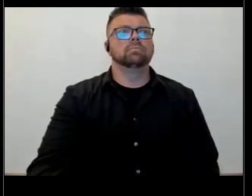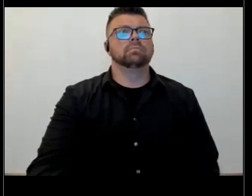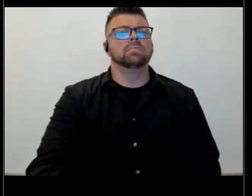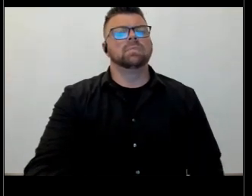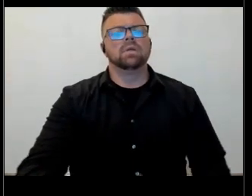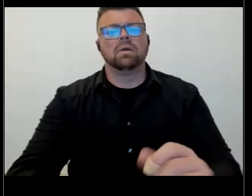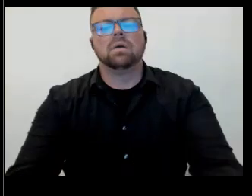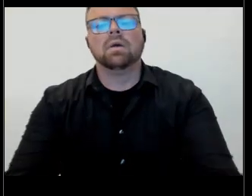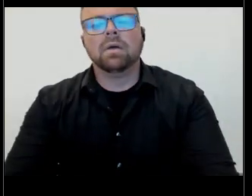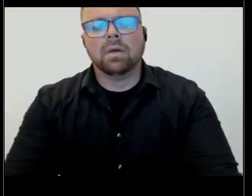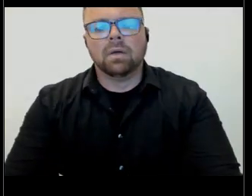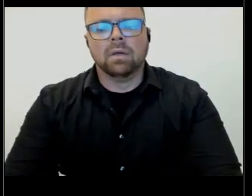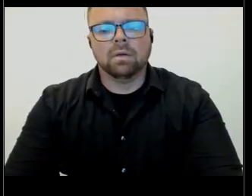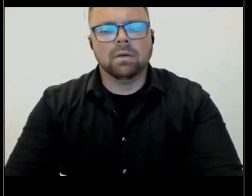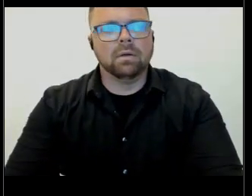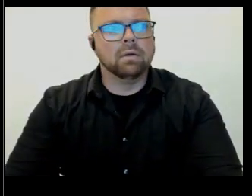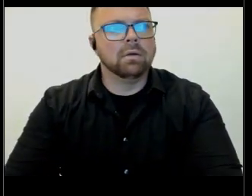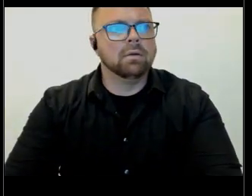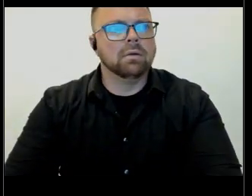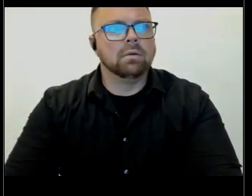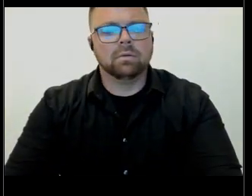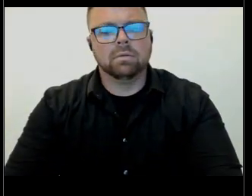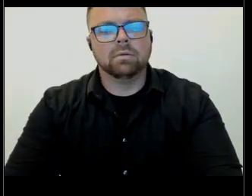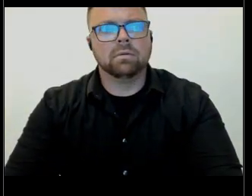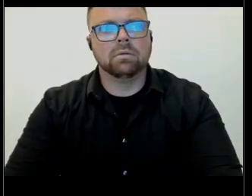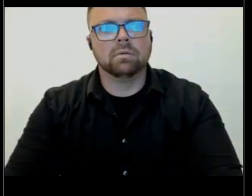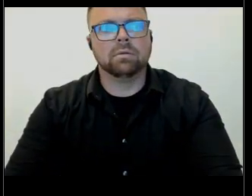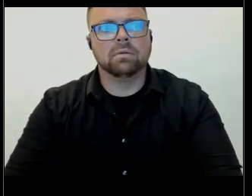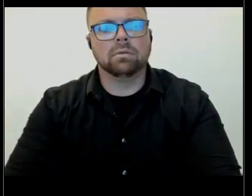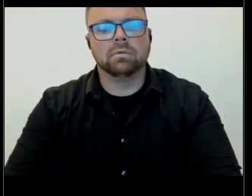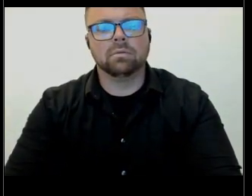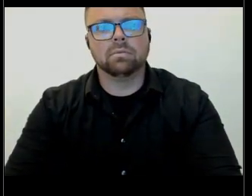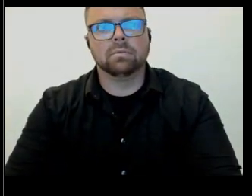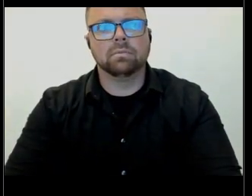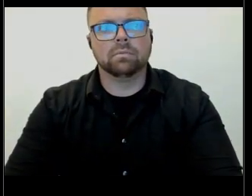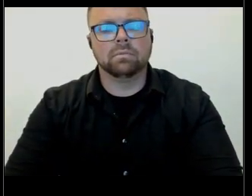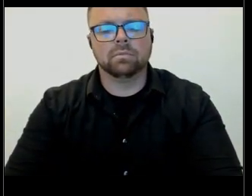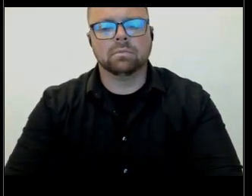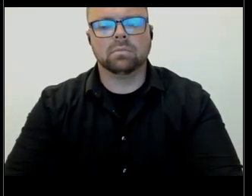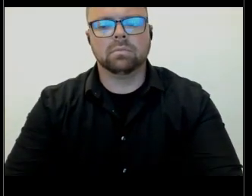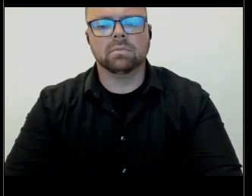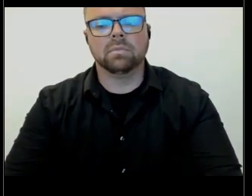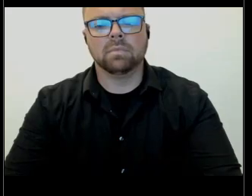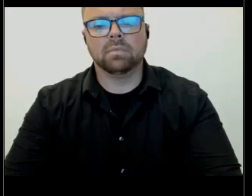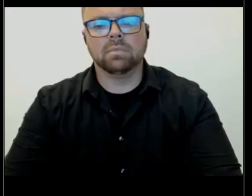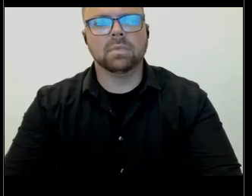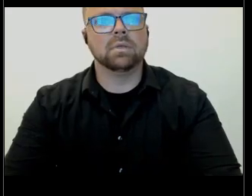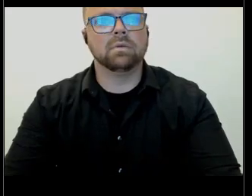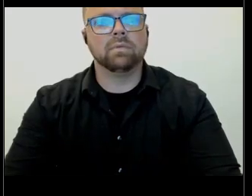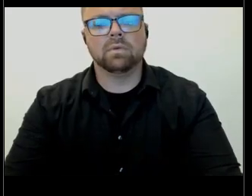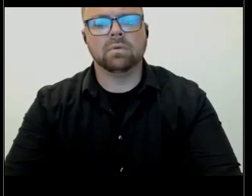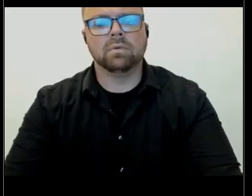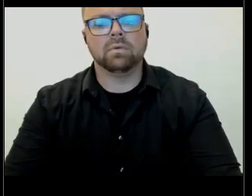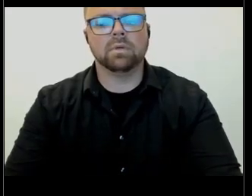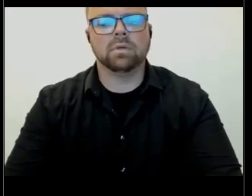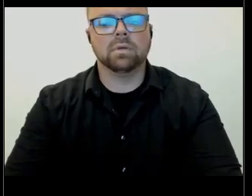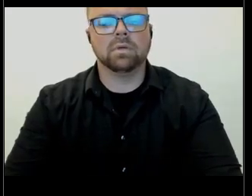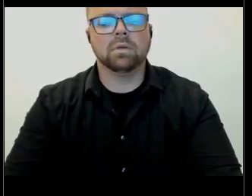surface must be accessible, blank, and be mounted at 34